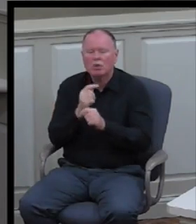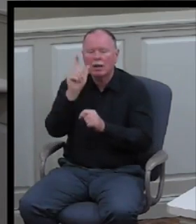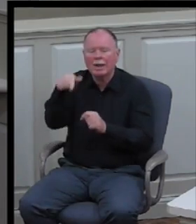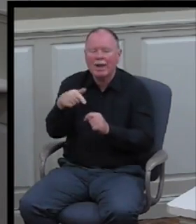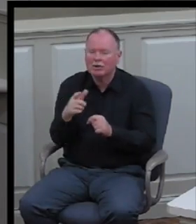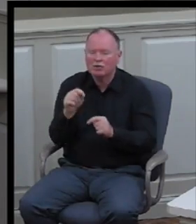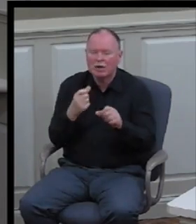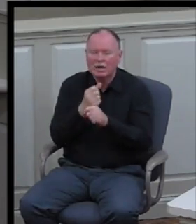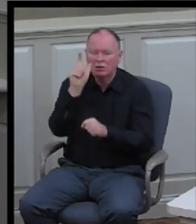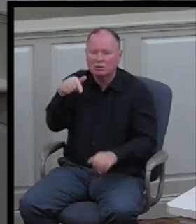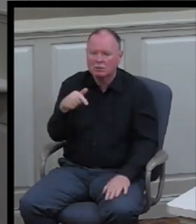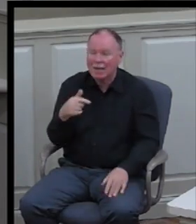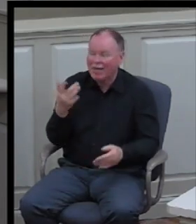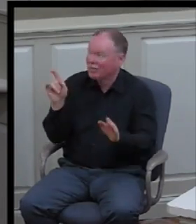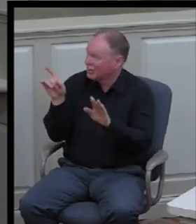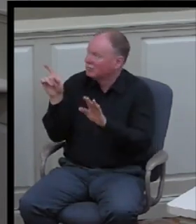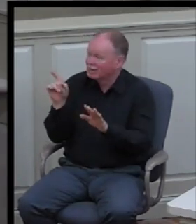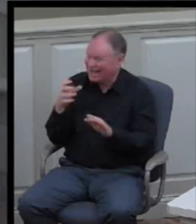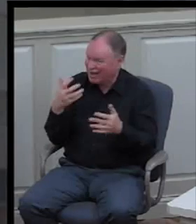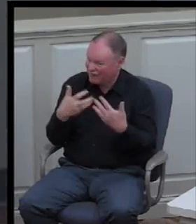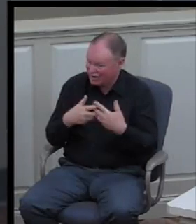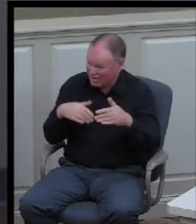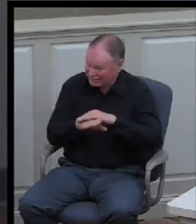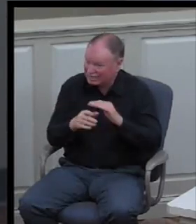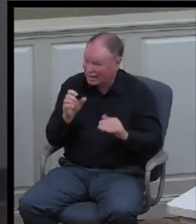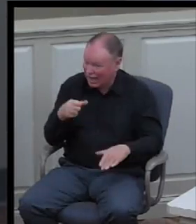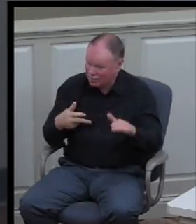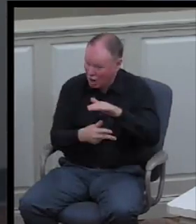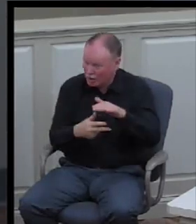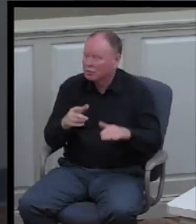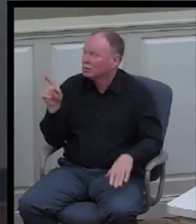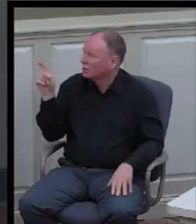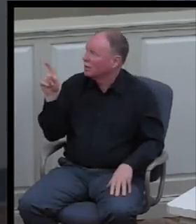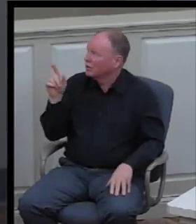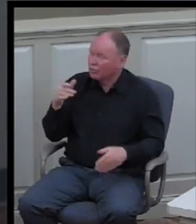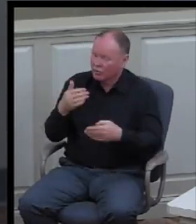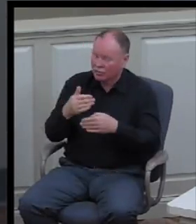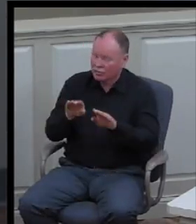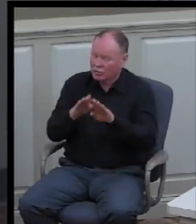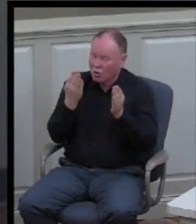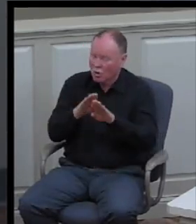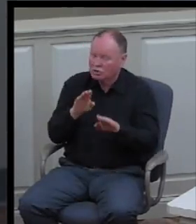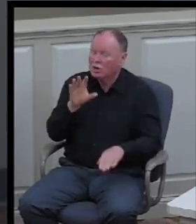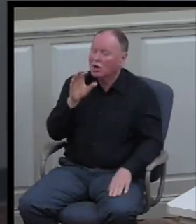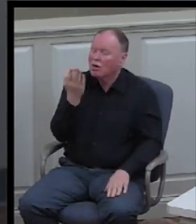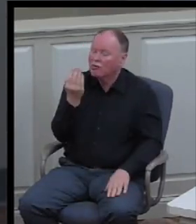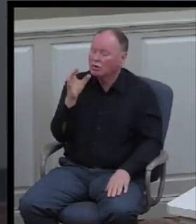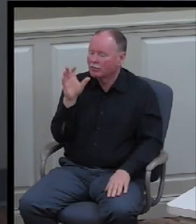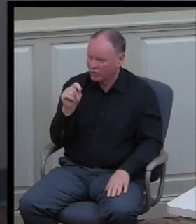in 20 years. Those doors you see in the photo, or the rendering, are 14-foot tall doors